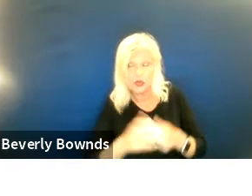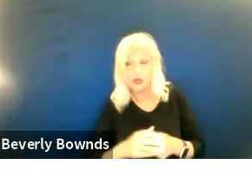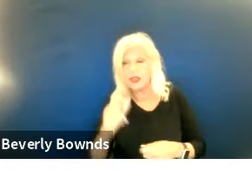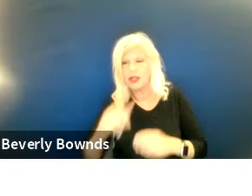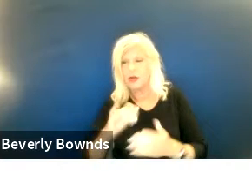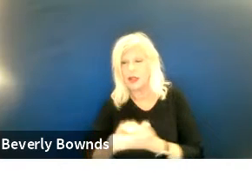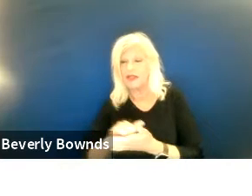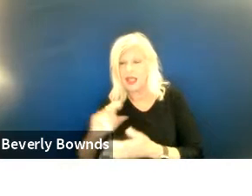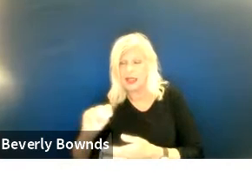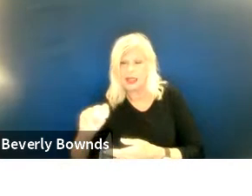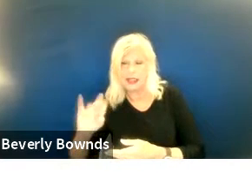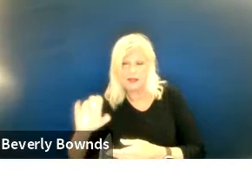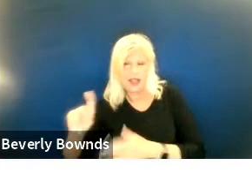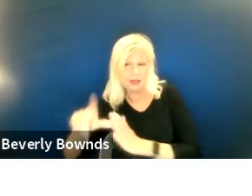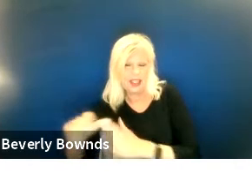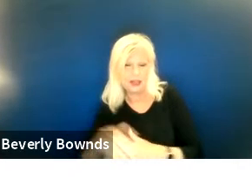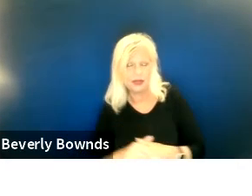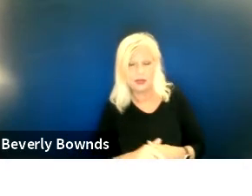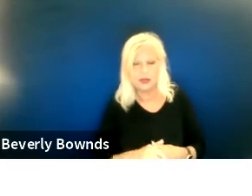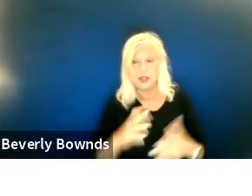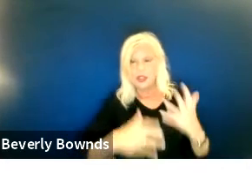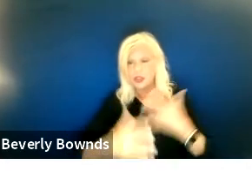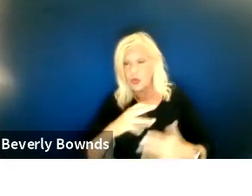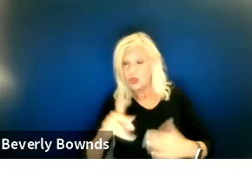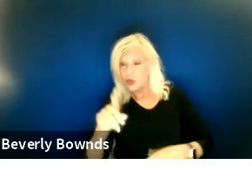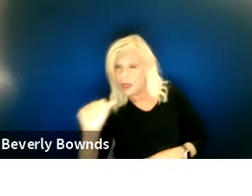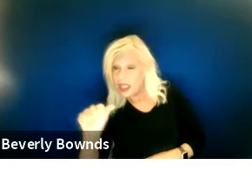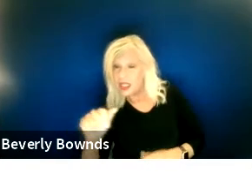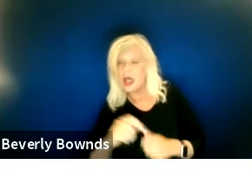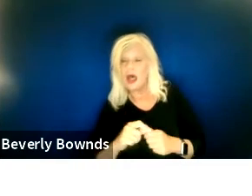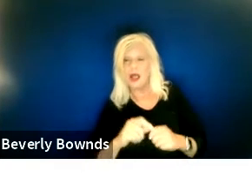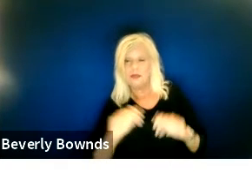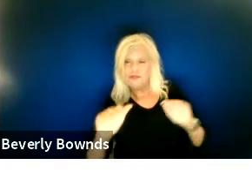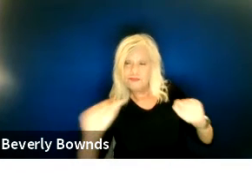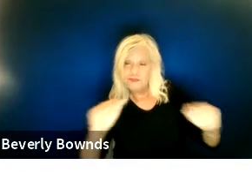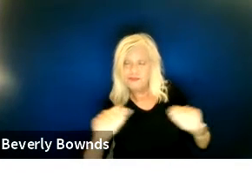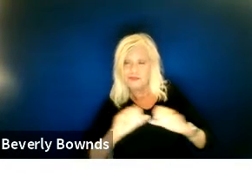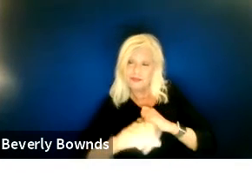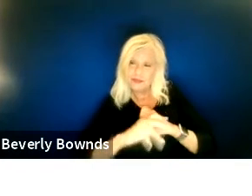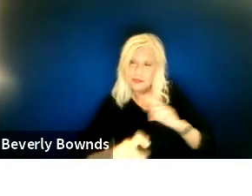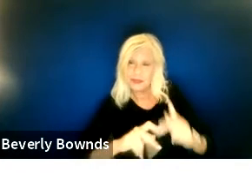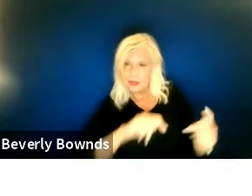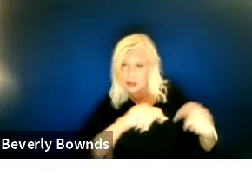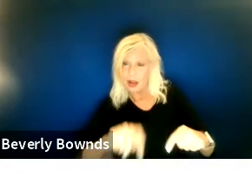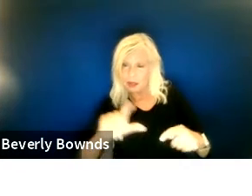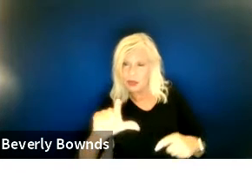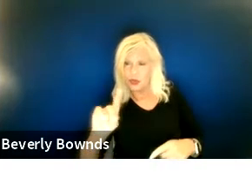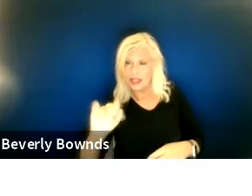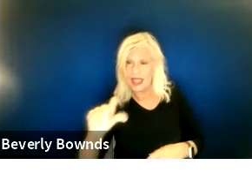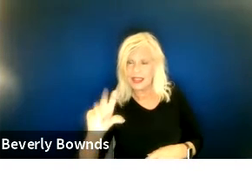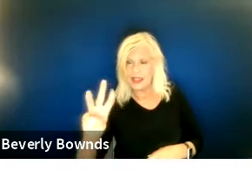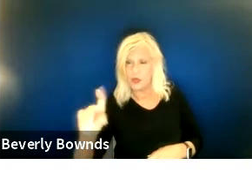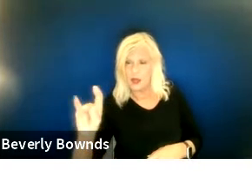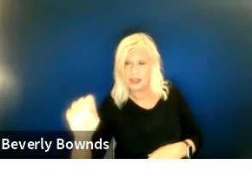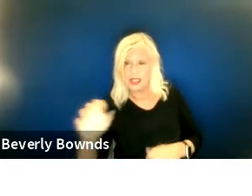day, social media channels and so on. And so everywhere we recruit, people come to this landing website. You can visit it.